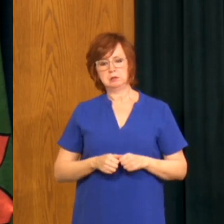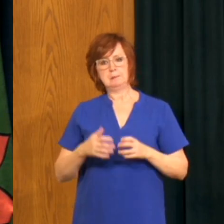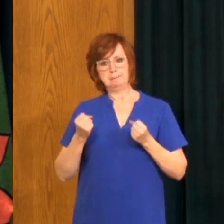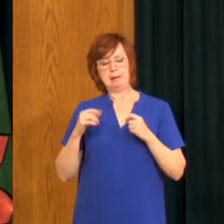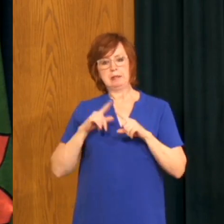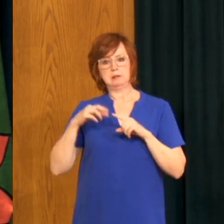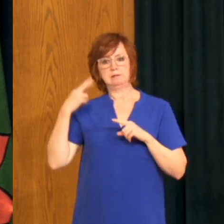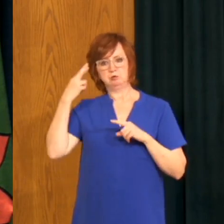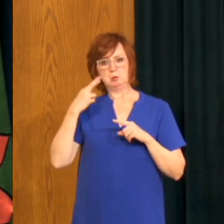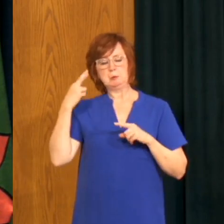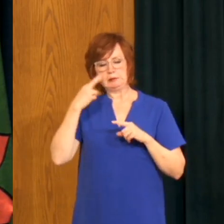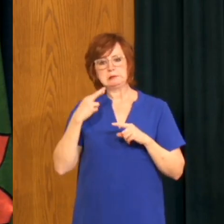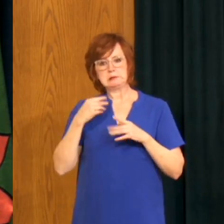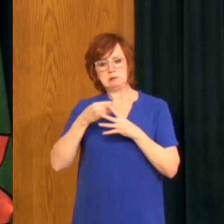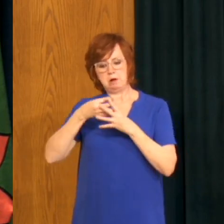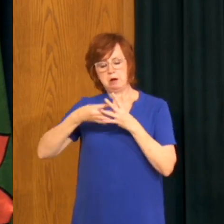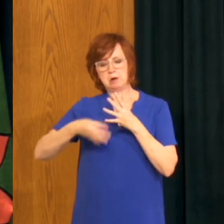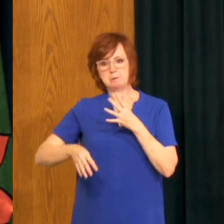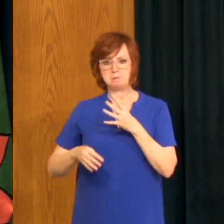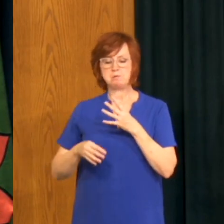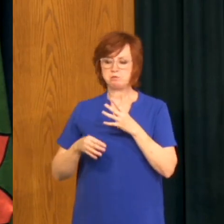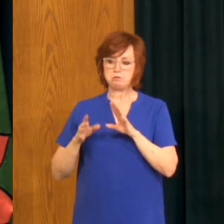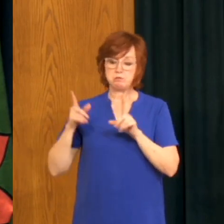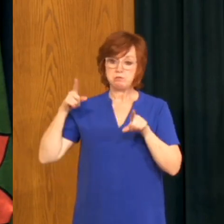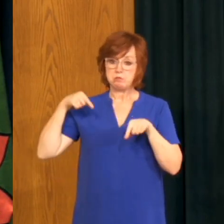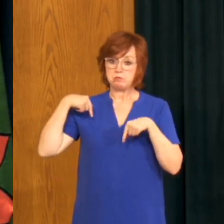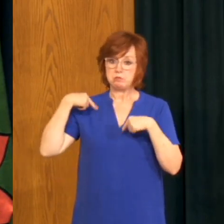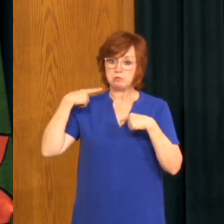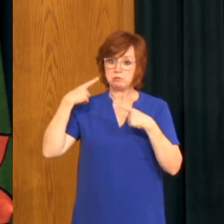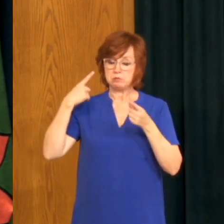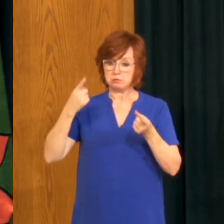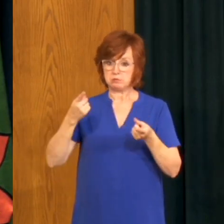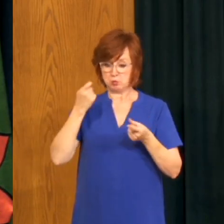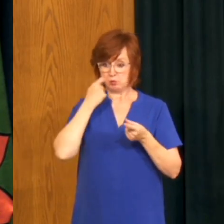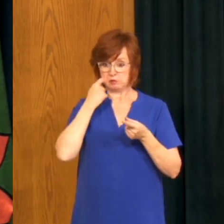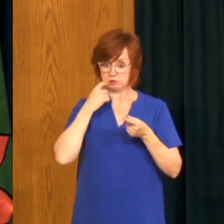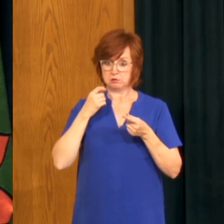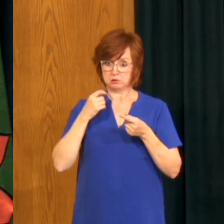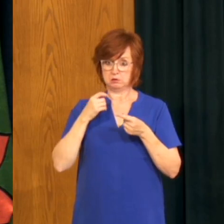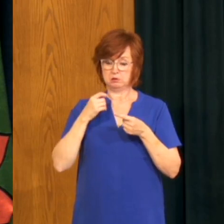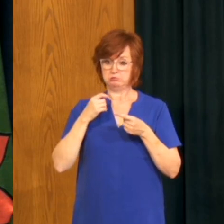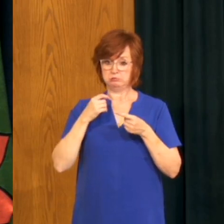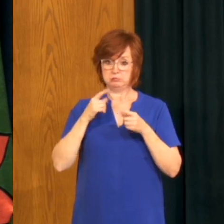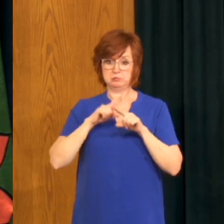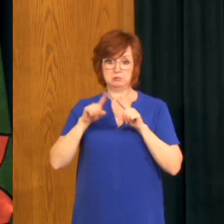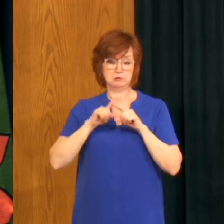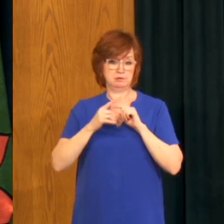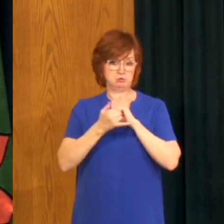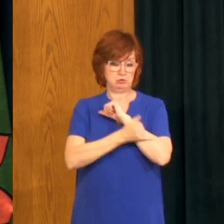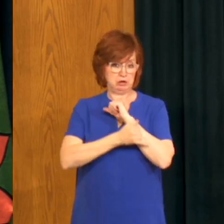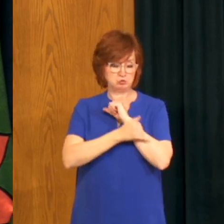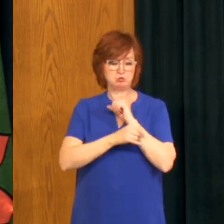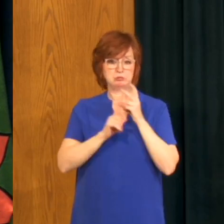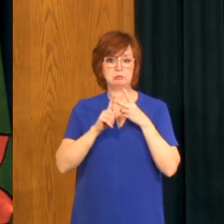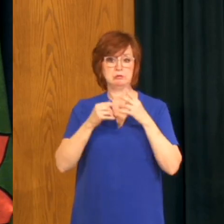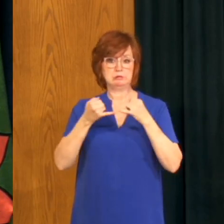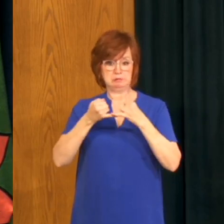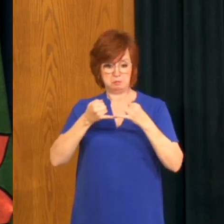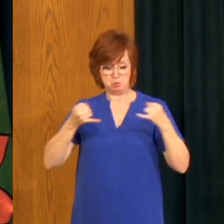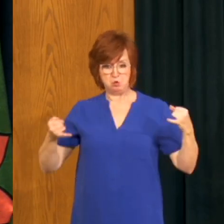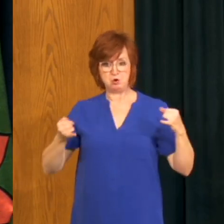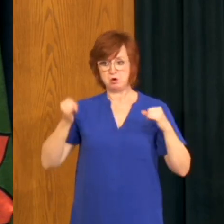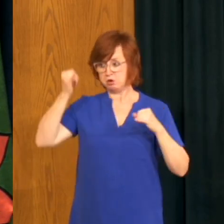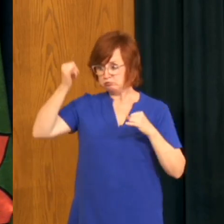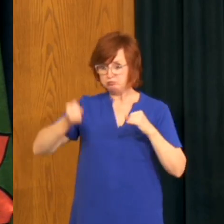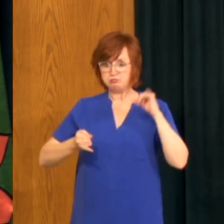some border travel, some crossing of our international and provincial borders as we have been finding our way through